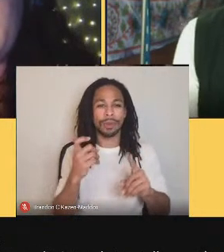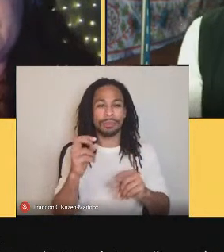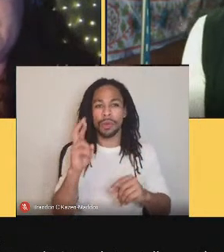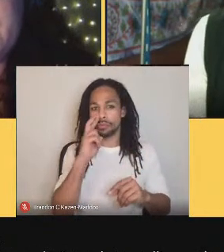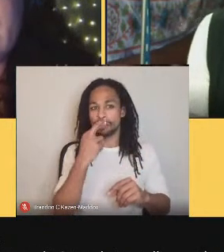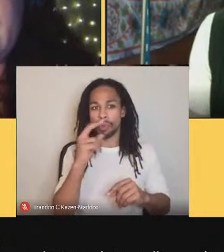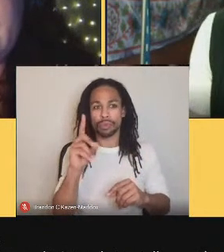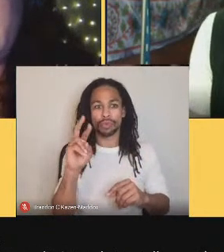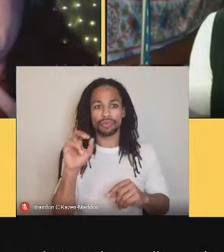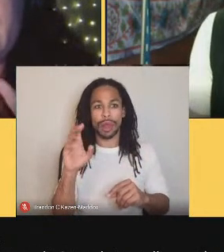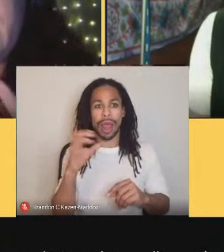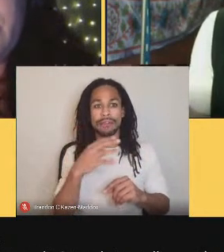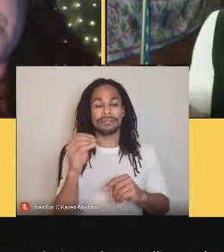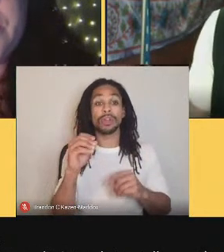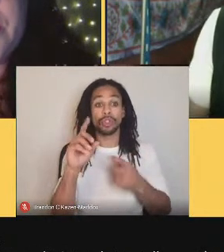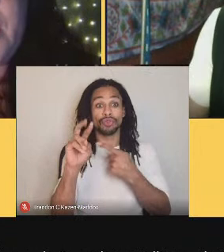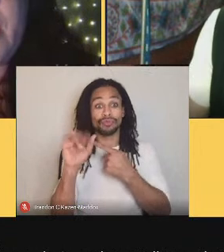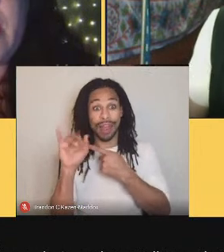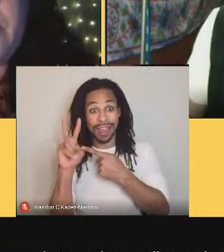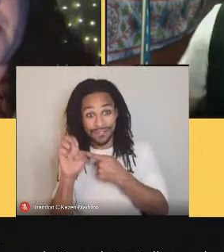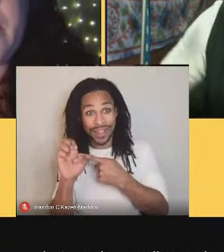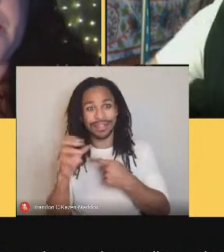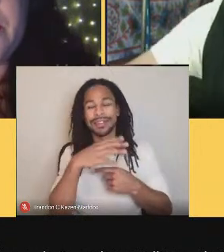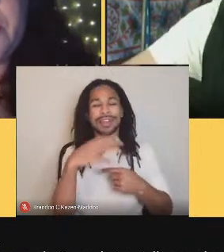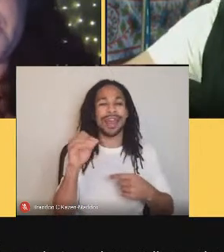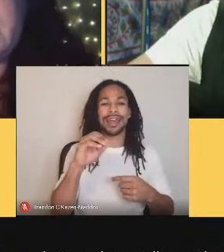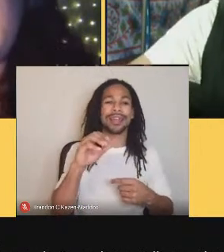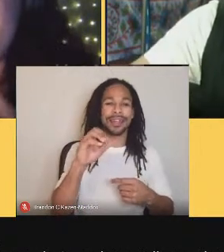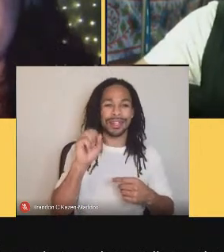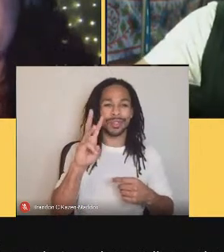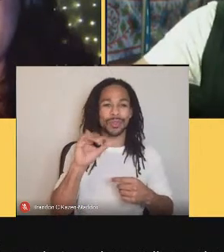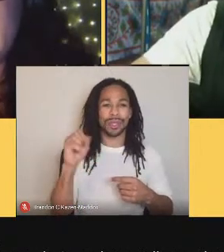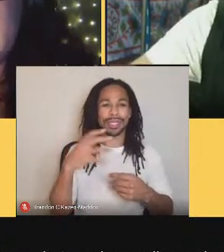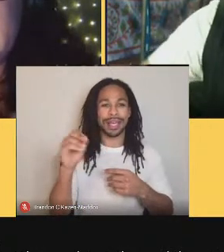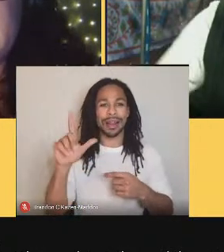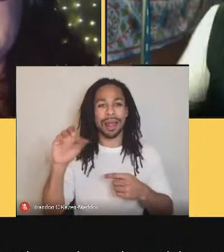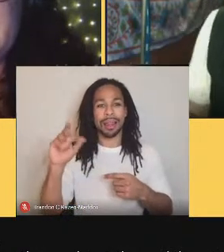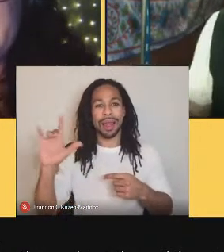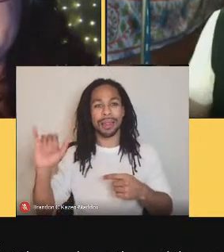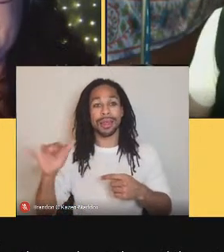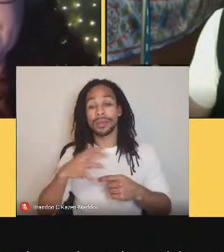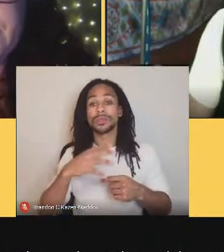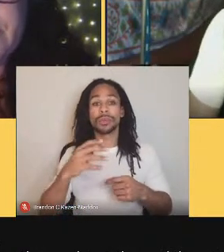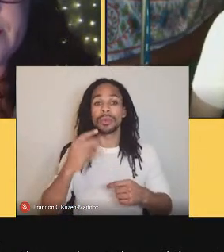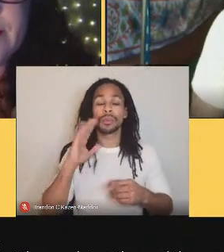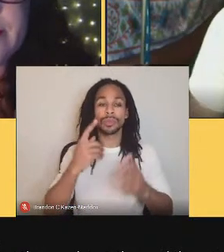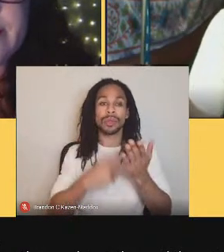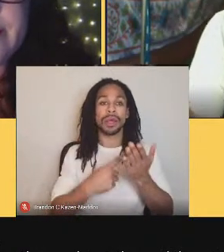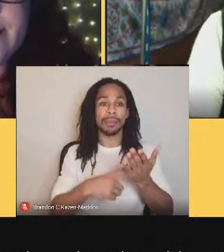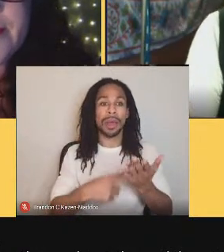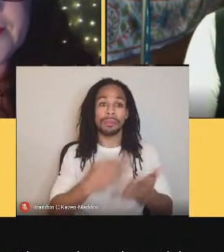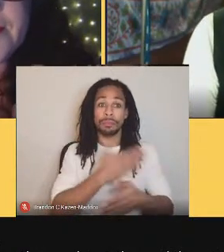Drive and Swiss and Lali in order to talk about emotions and musical technique.